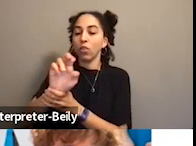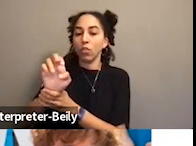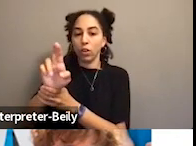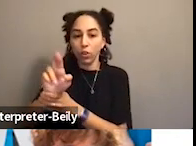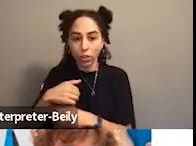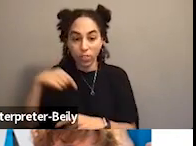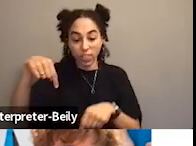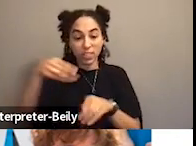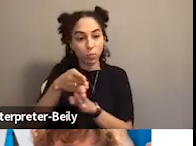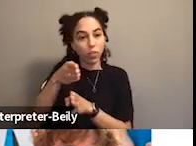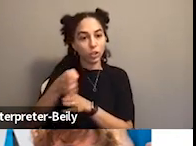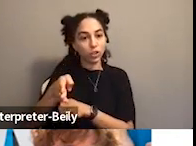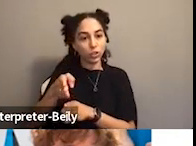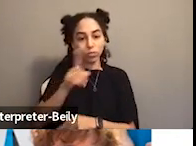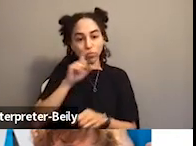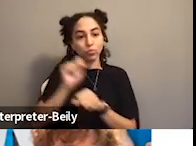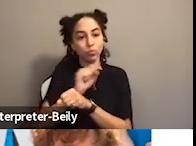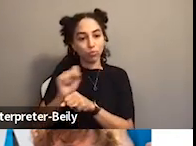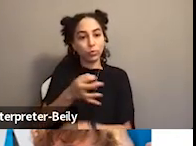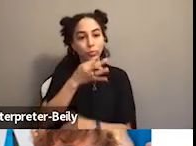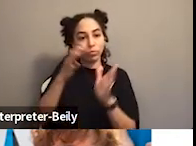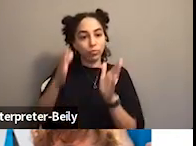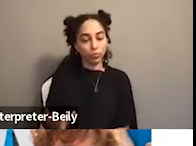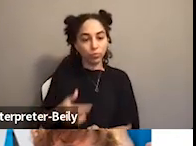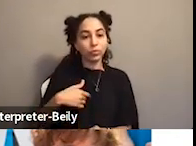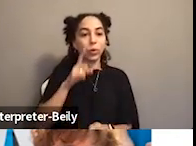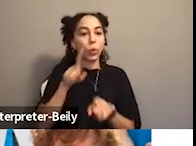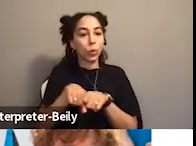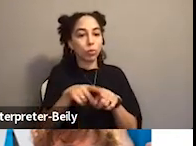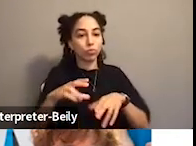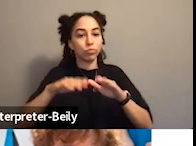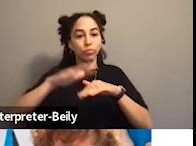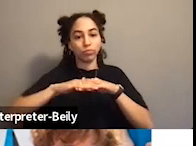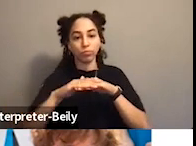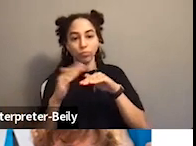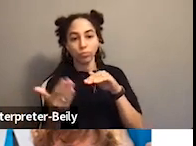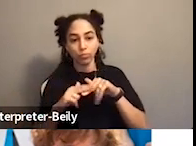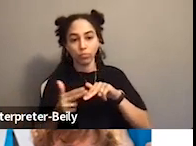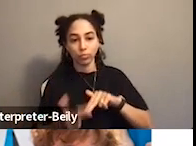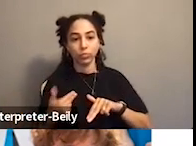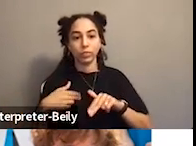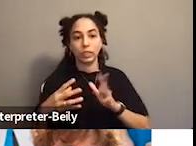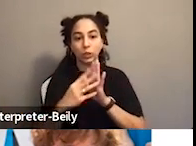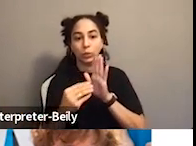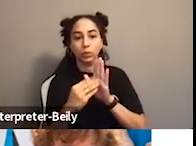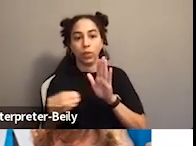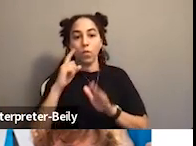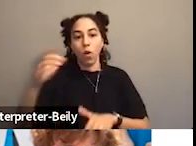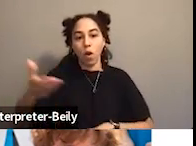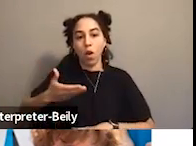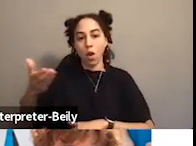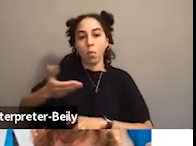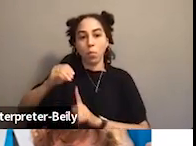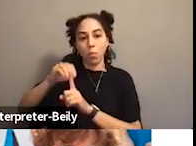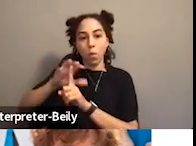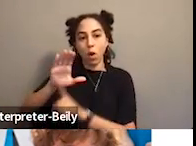respected as professionals. Also, decreasing the duplication related to onboarding. People often get stuck at that